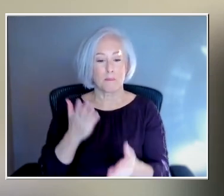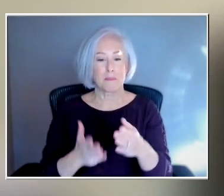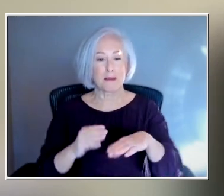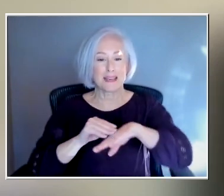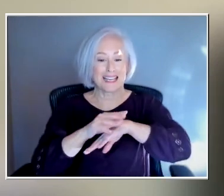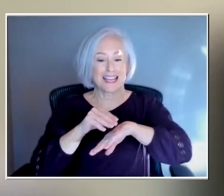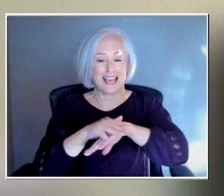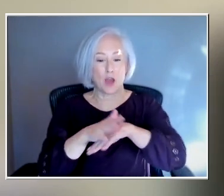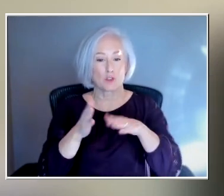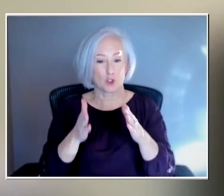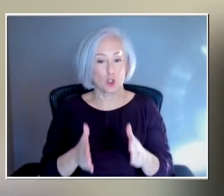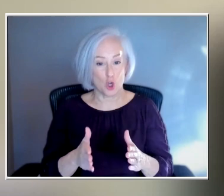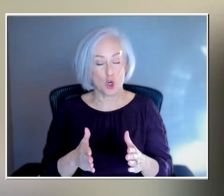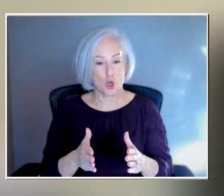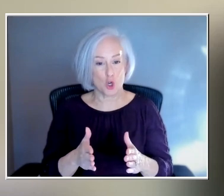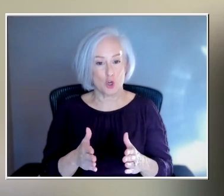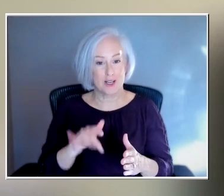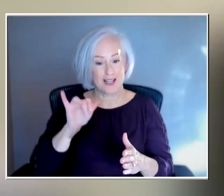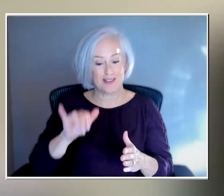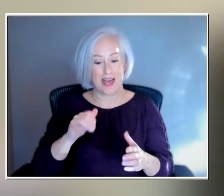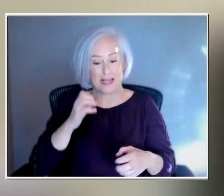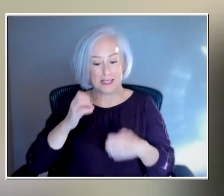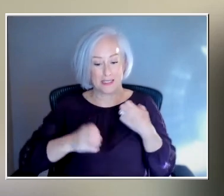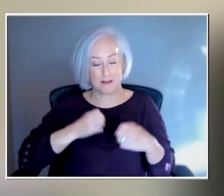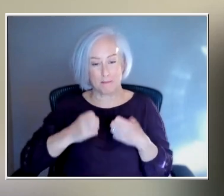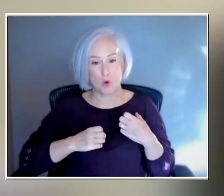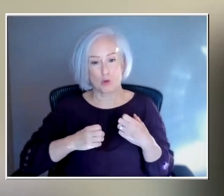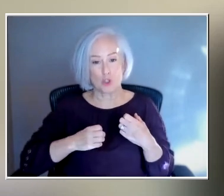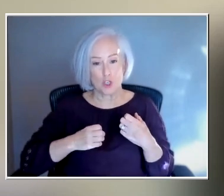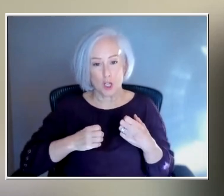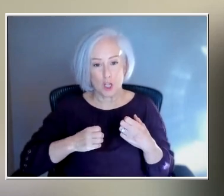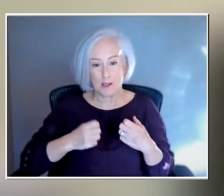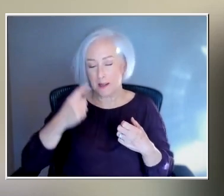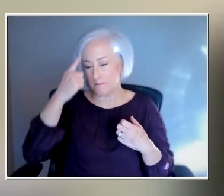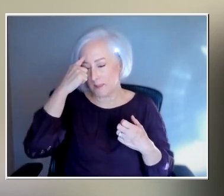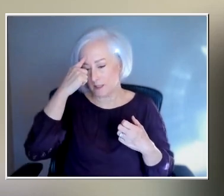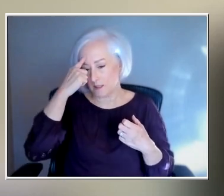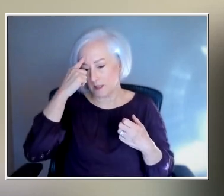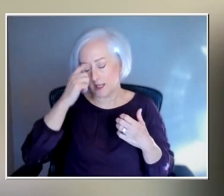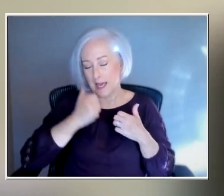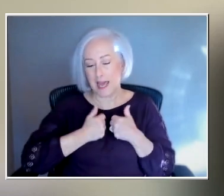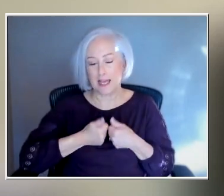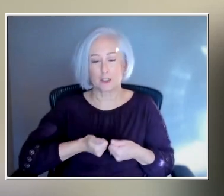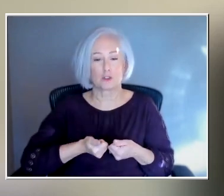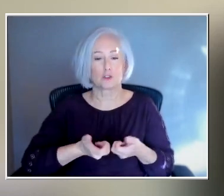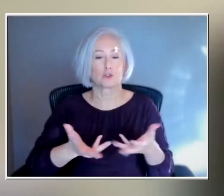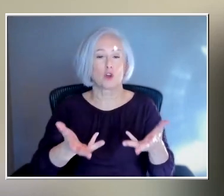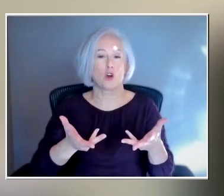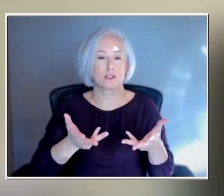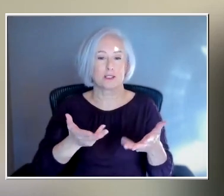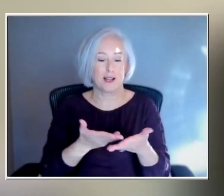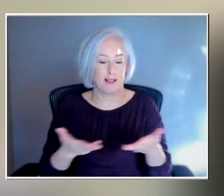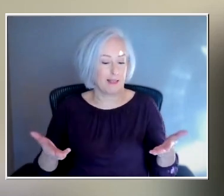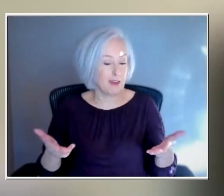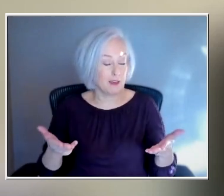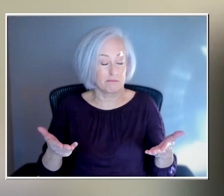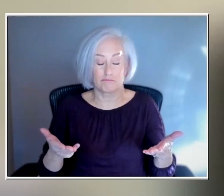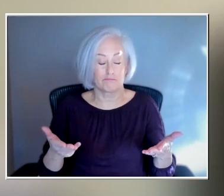very emotional and mentally draining thing, even years into it.